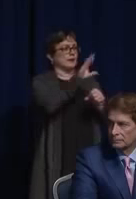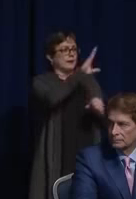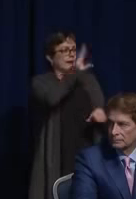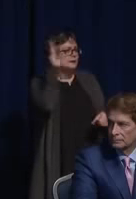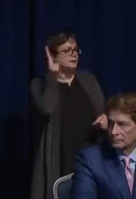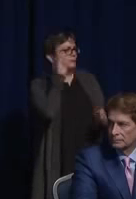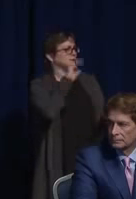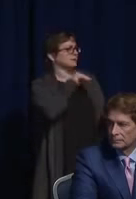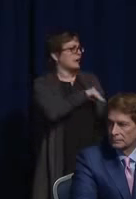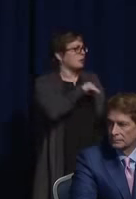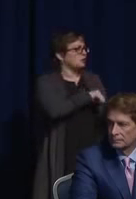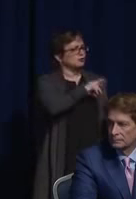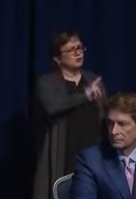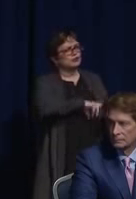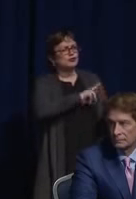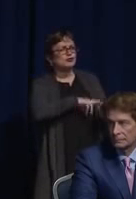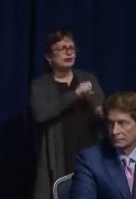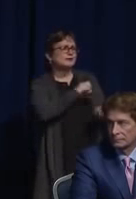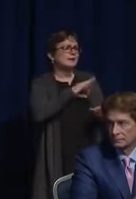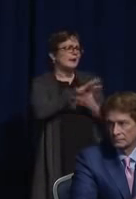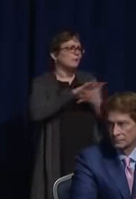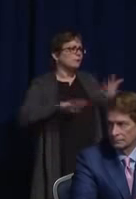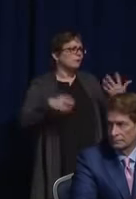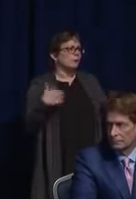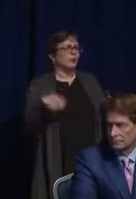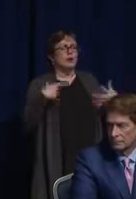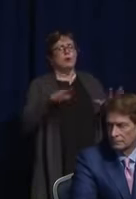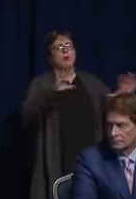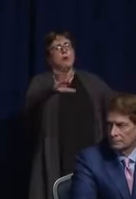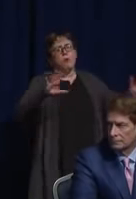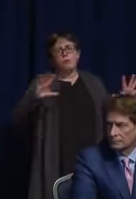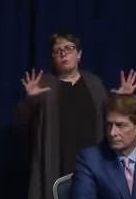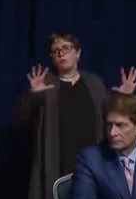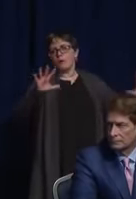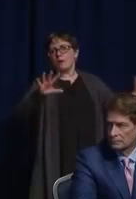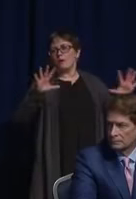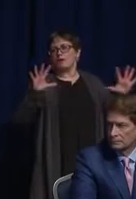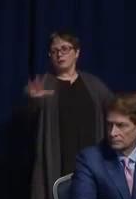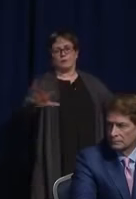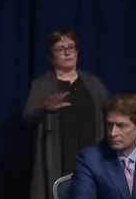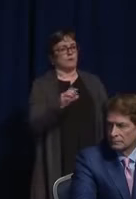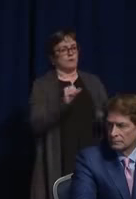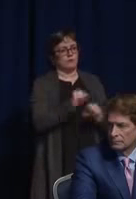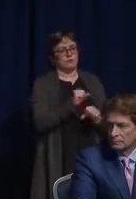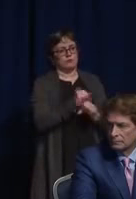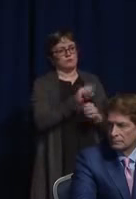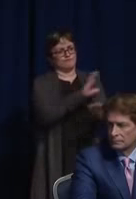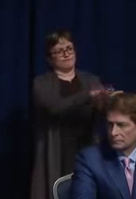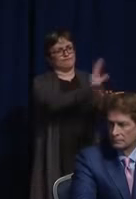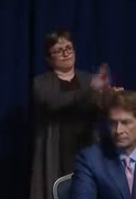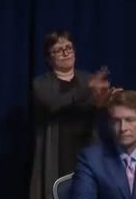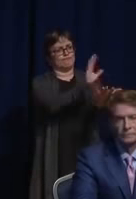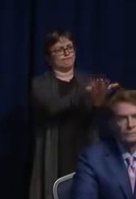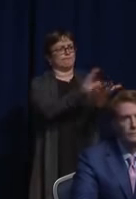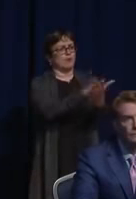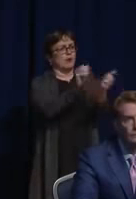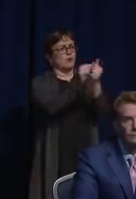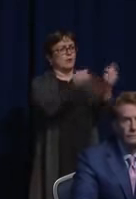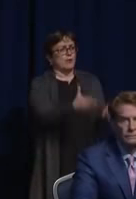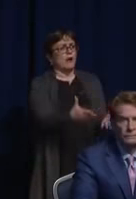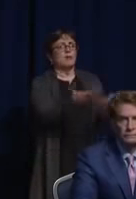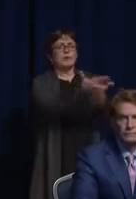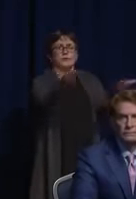job you do, you're doing an incredible job. We cannot make it through this without your selfless